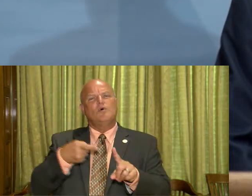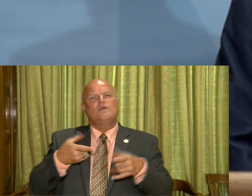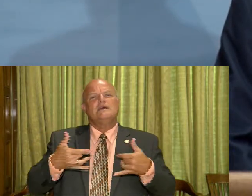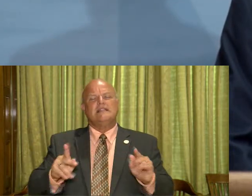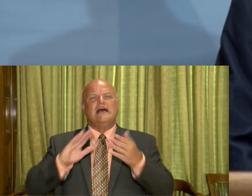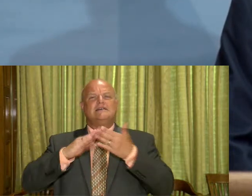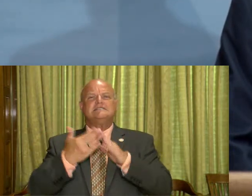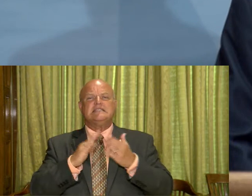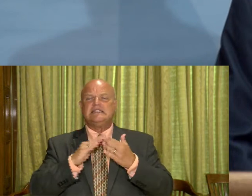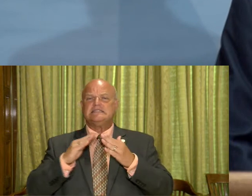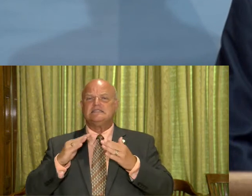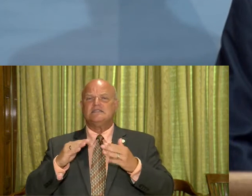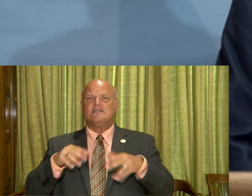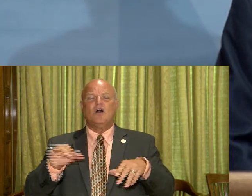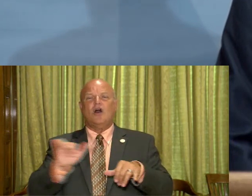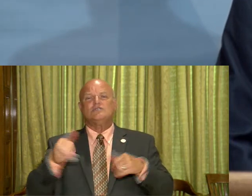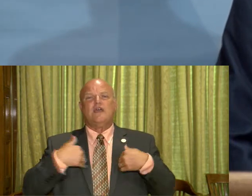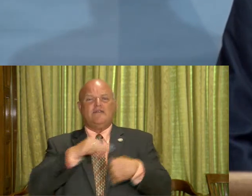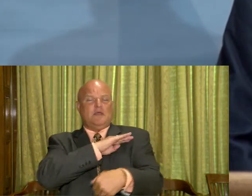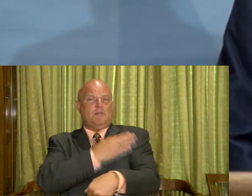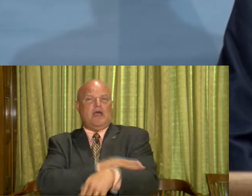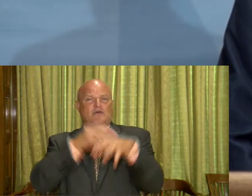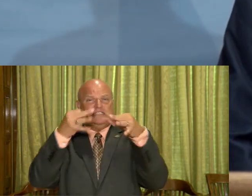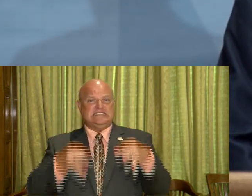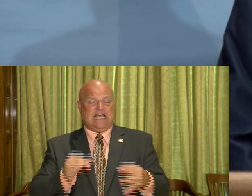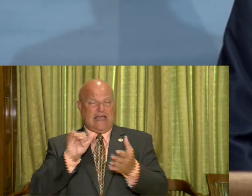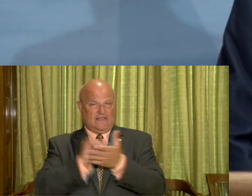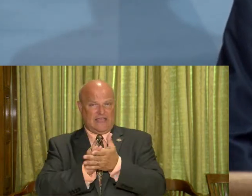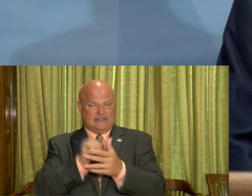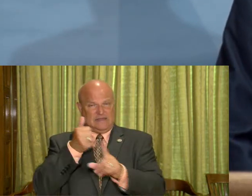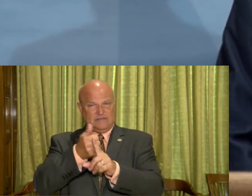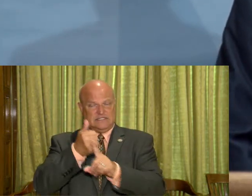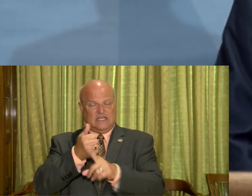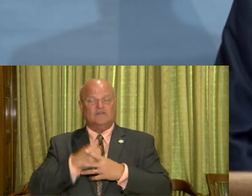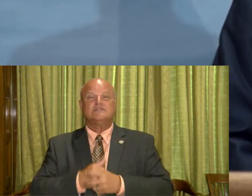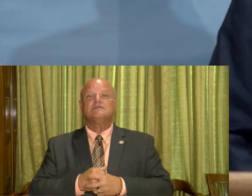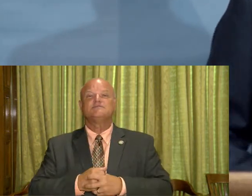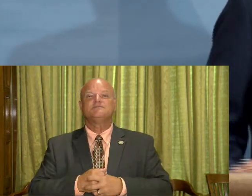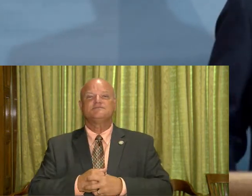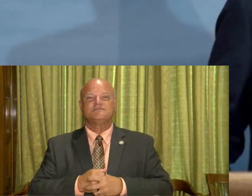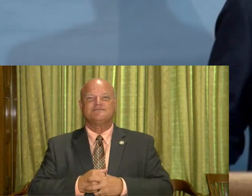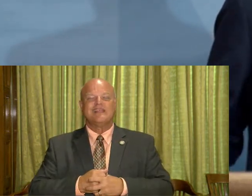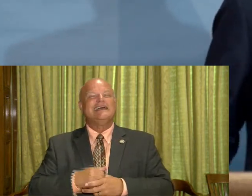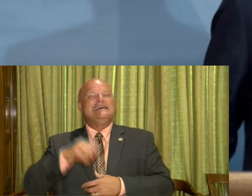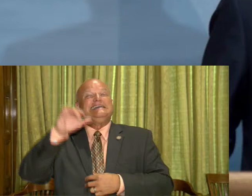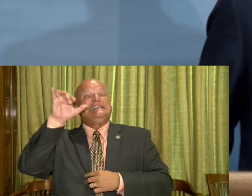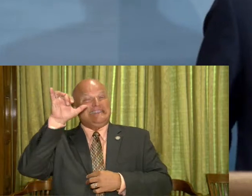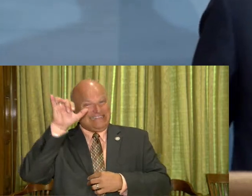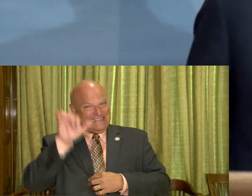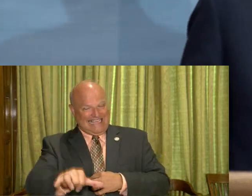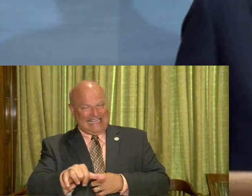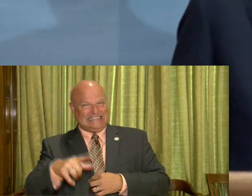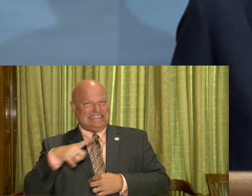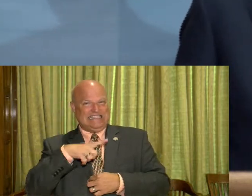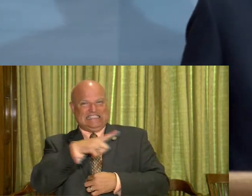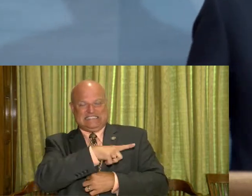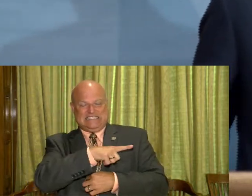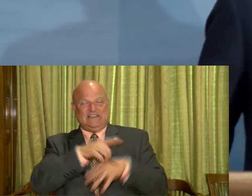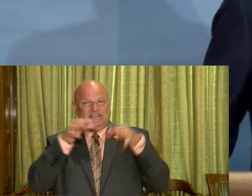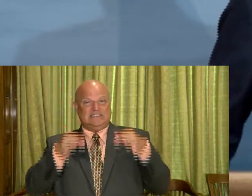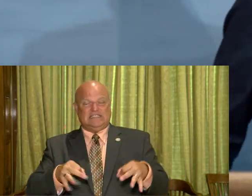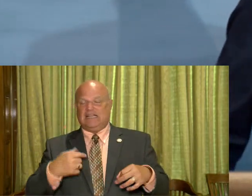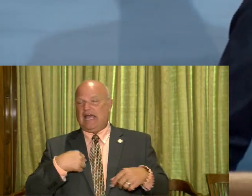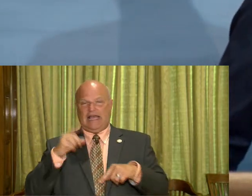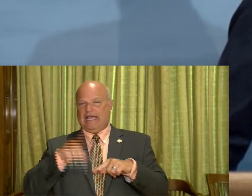allow cities and communities to also have the power to decide this for themselves? That also would be a legislative decision. That's not on my